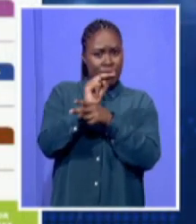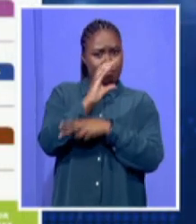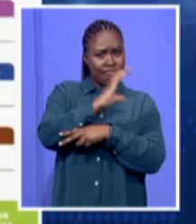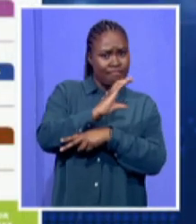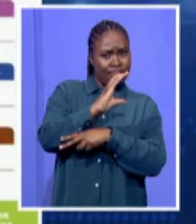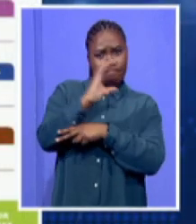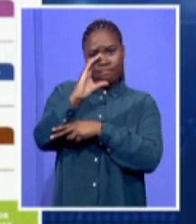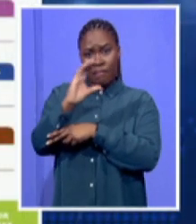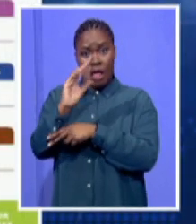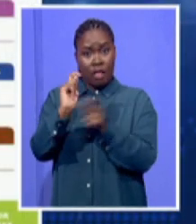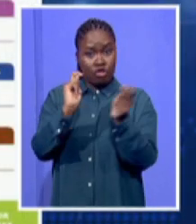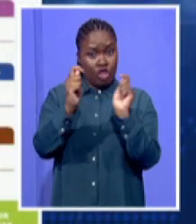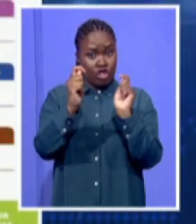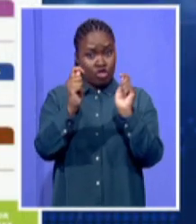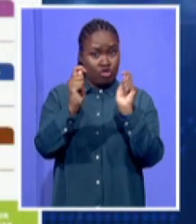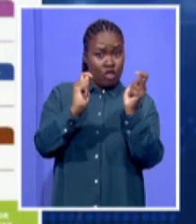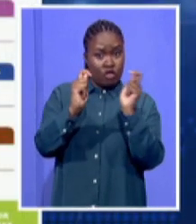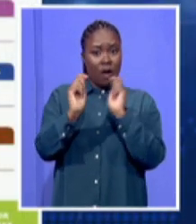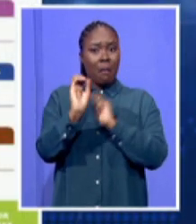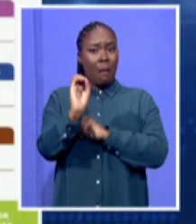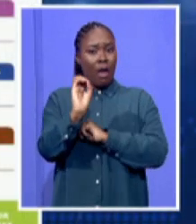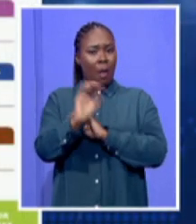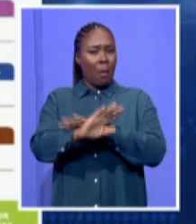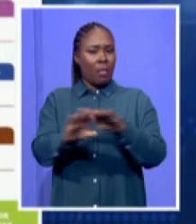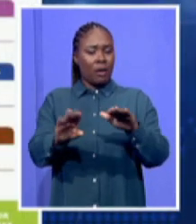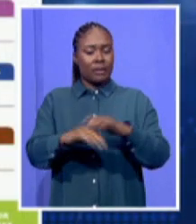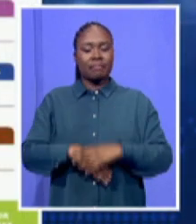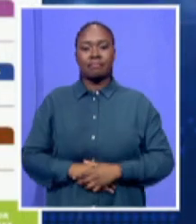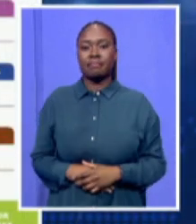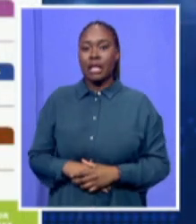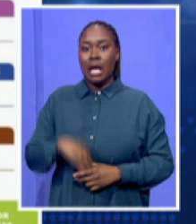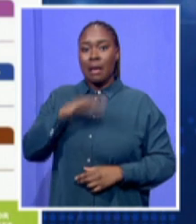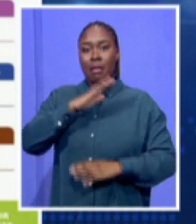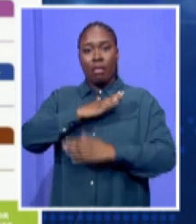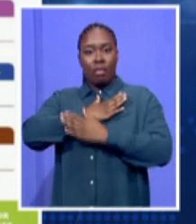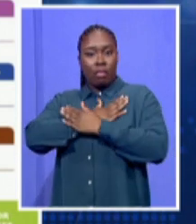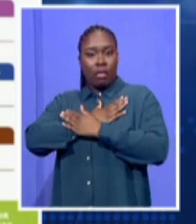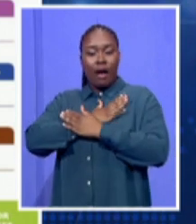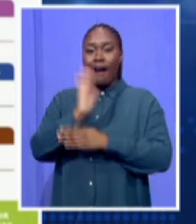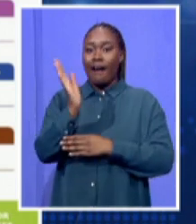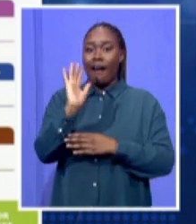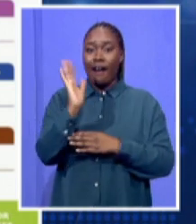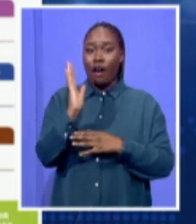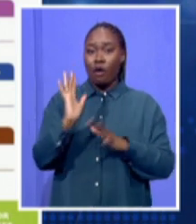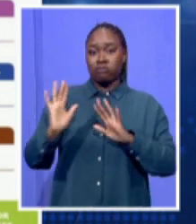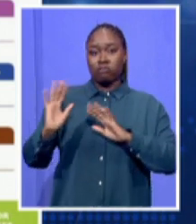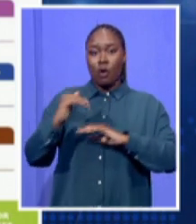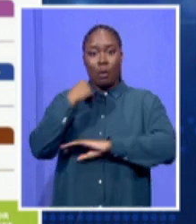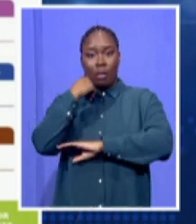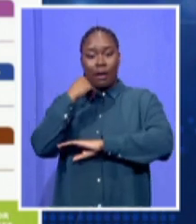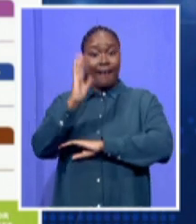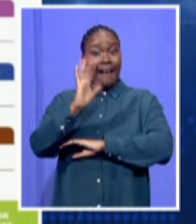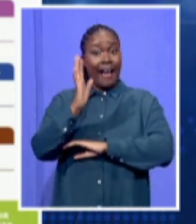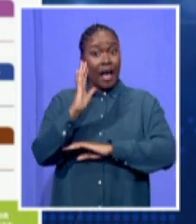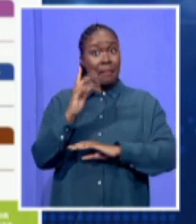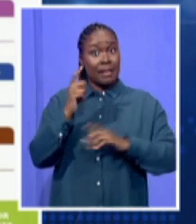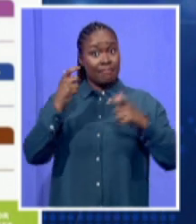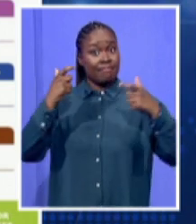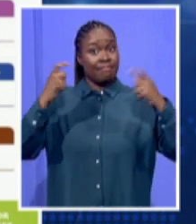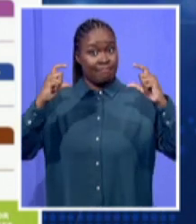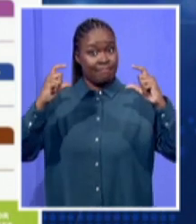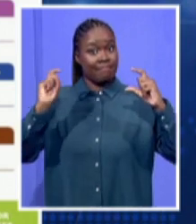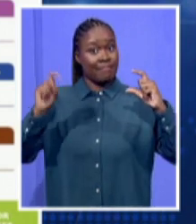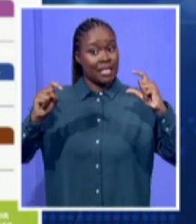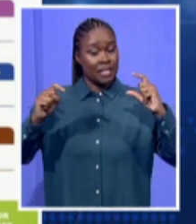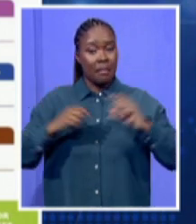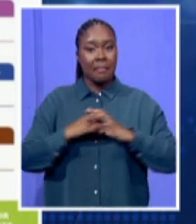anything changing in our circumstances. So we're not resting on our laurels, so to speak. No, we should, as citizens,